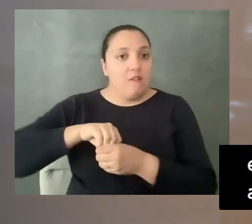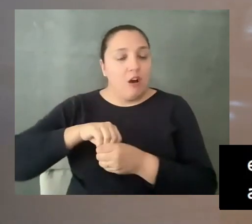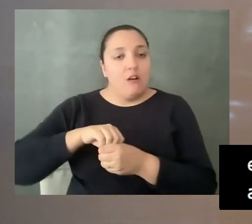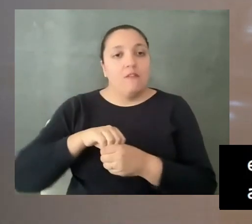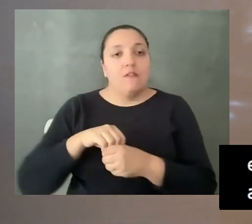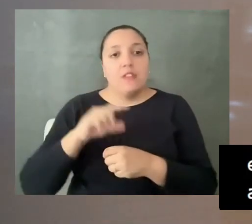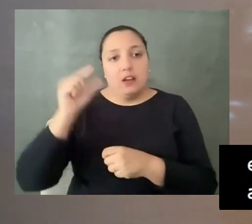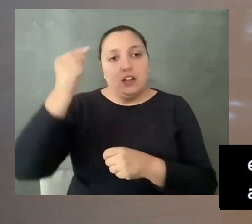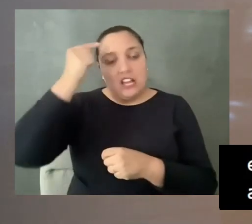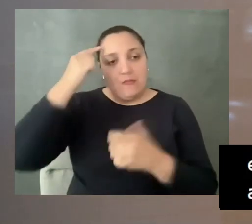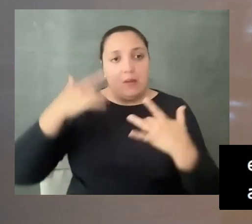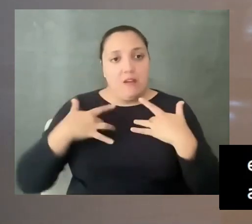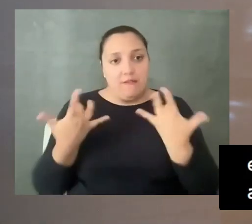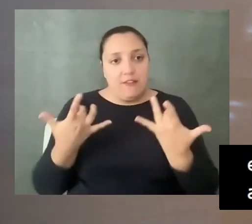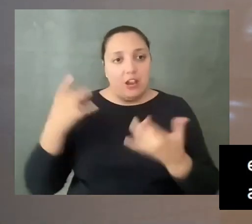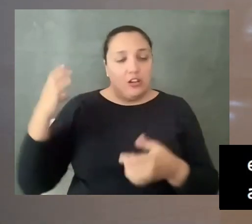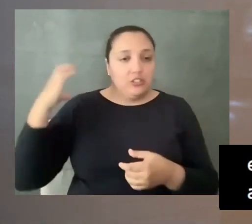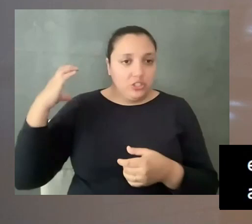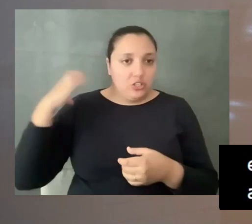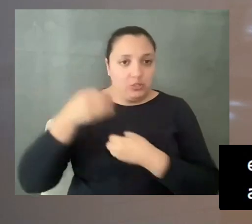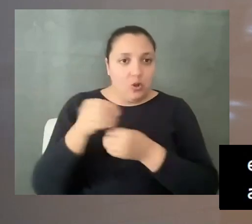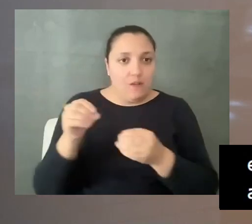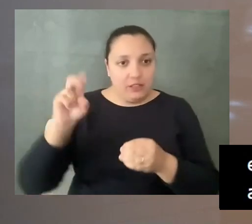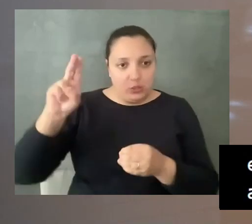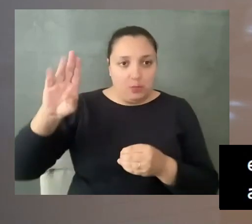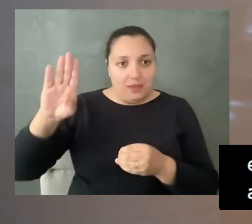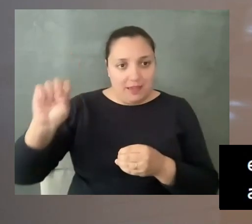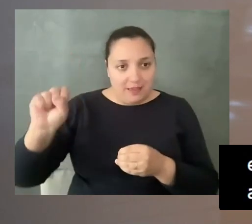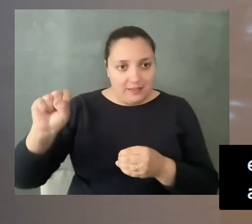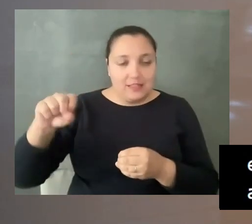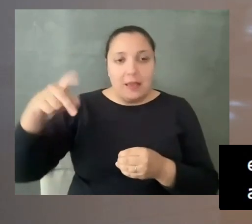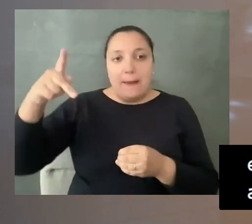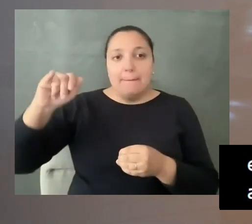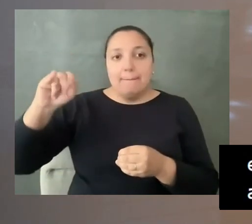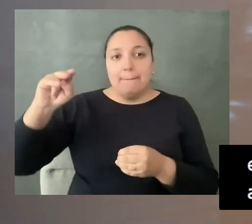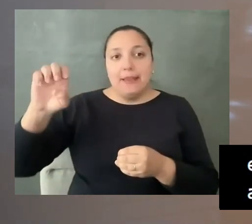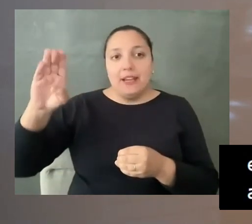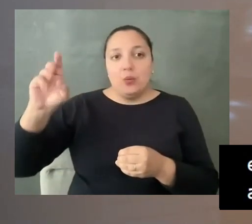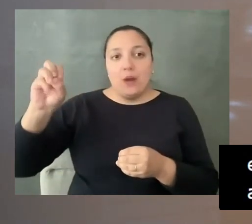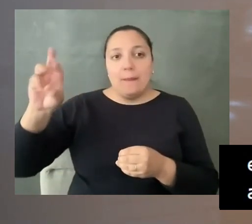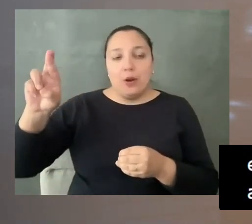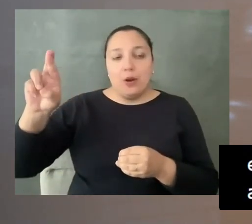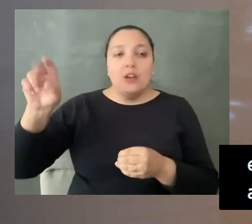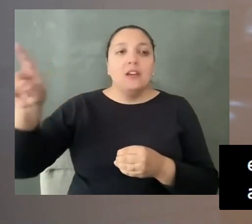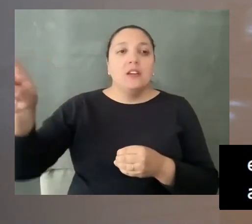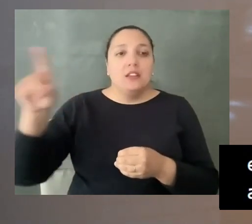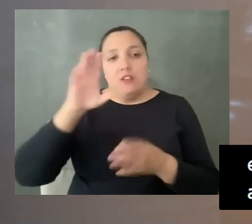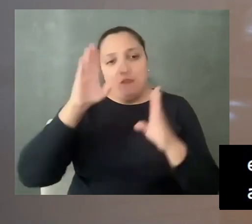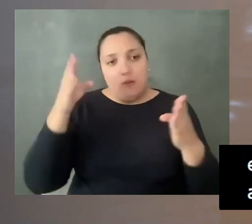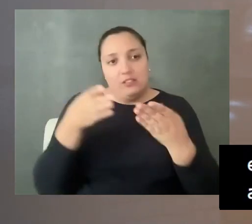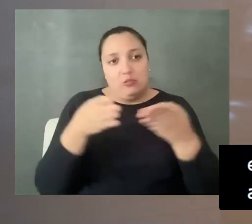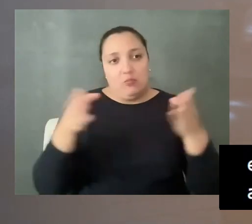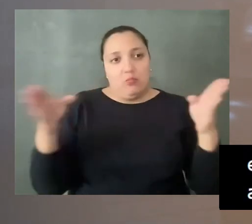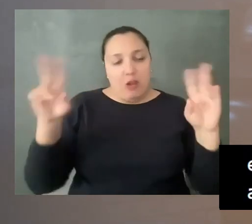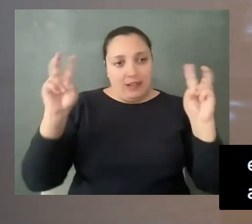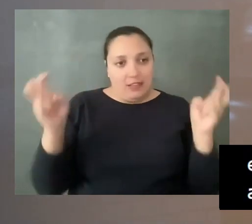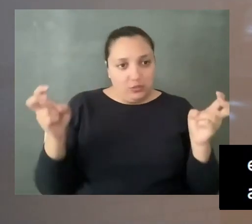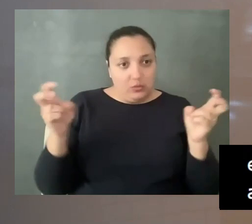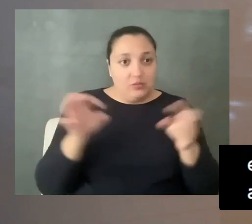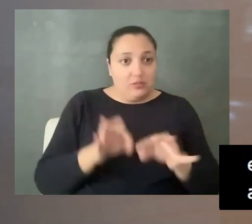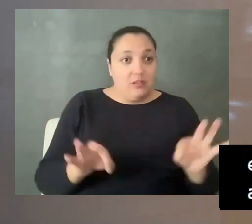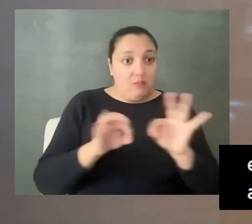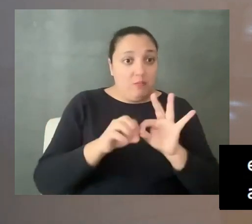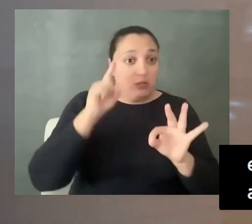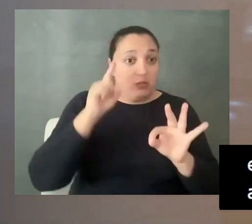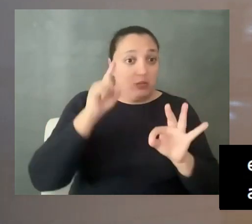the chairman's office at UVS Payne Weber, where and focused on broad issues, importance to the financial